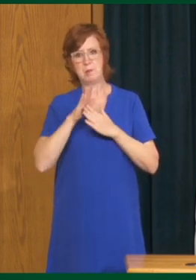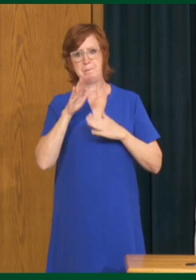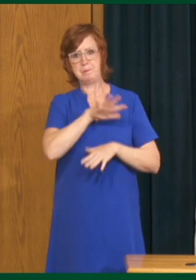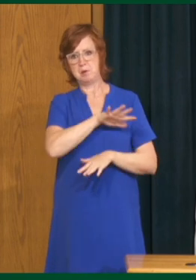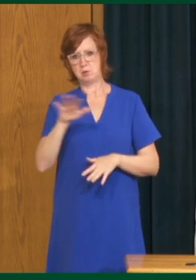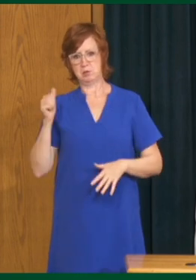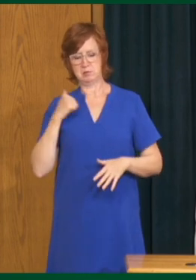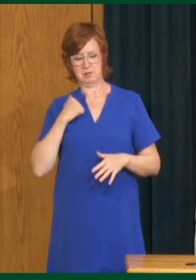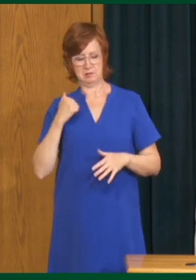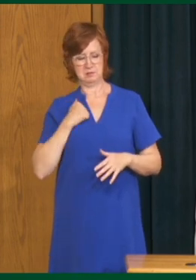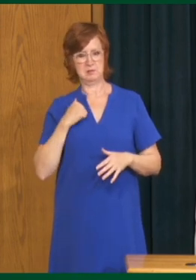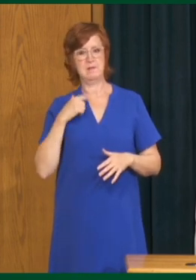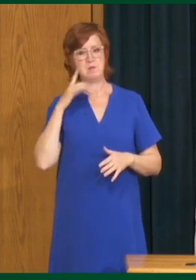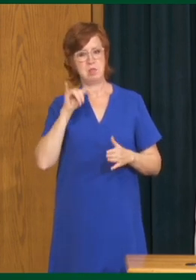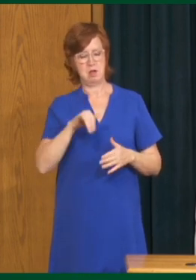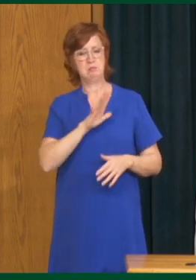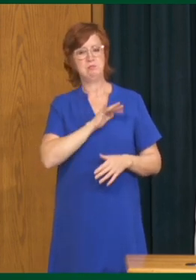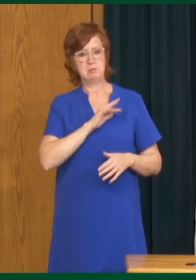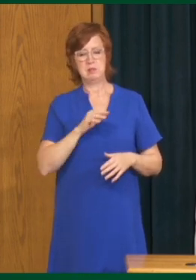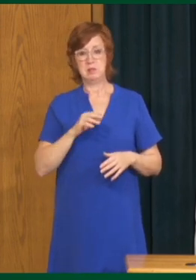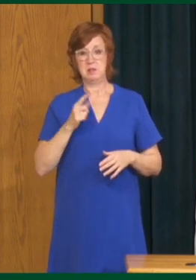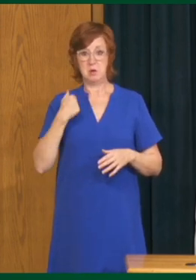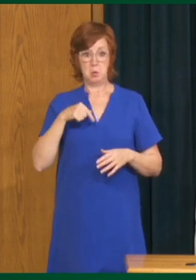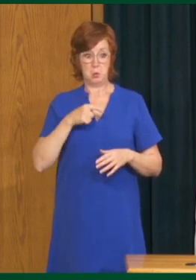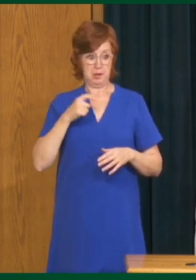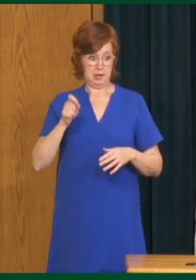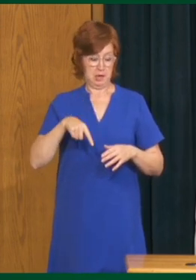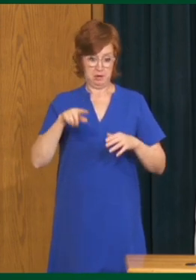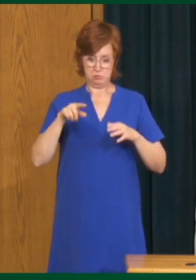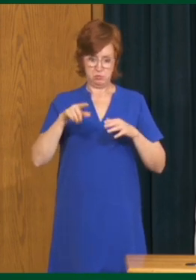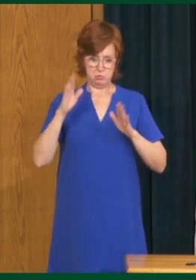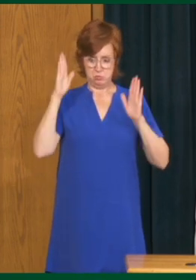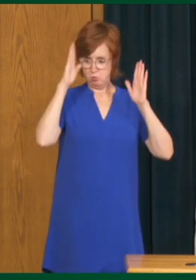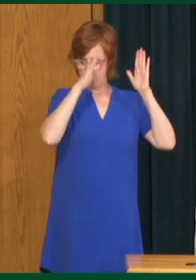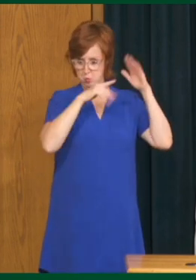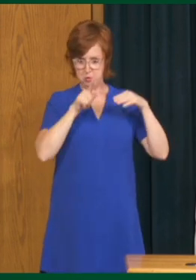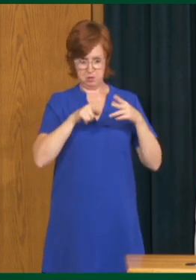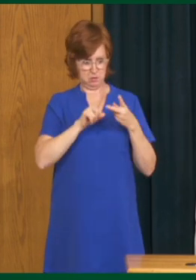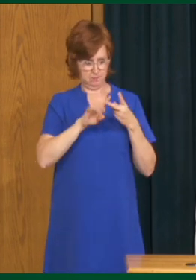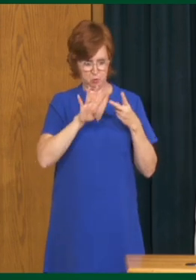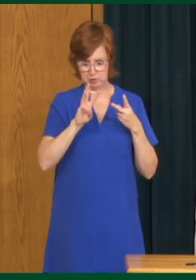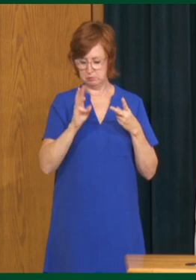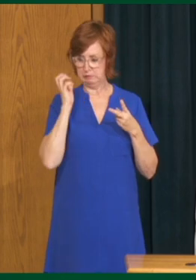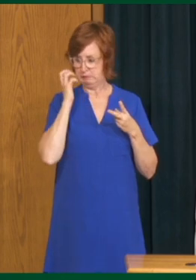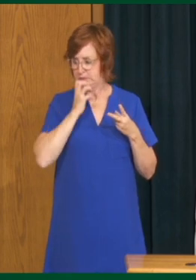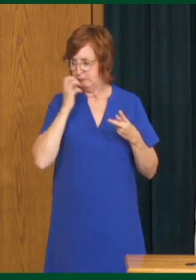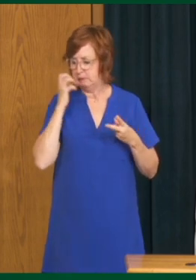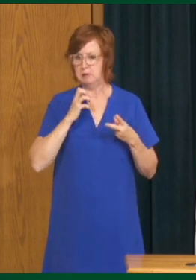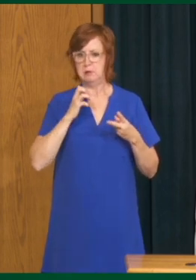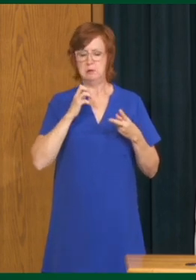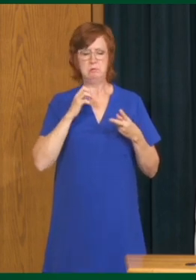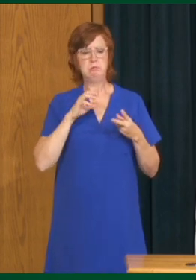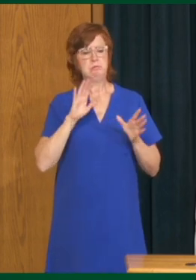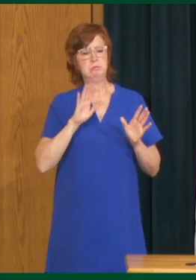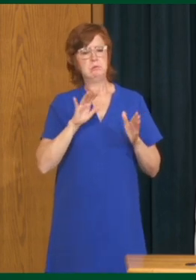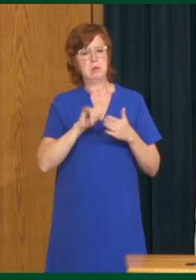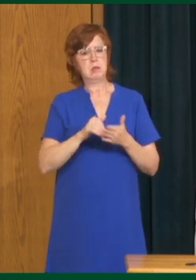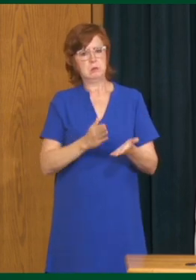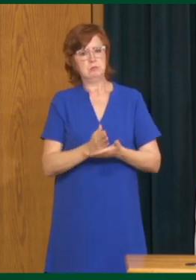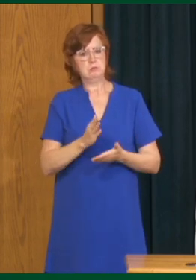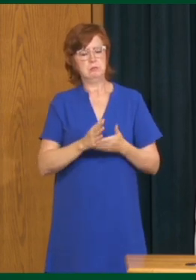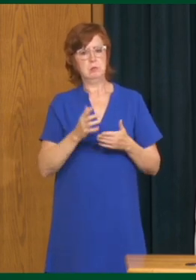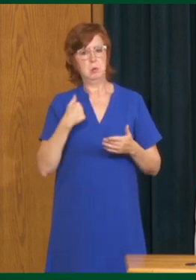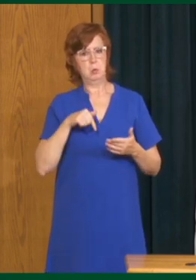fixated on case numbers, because a lot of them are produced through very active, aggressive case finding and testing. And we've got colleagues within